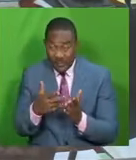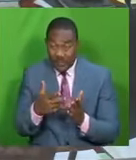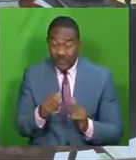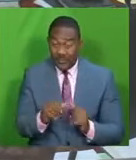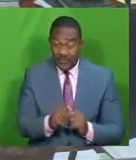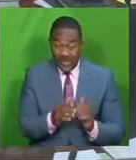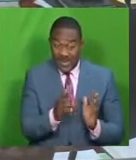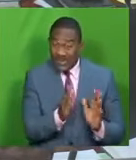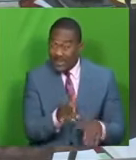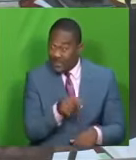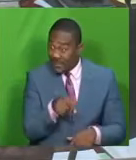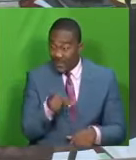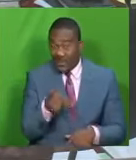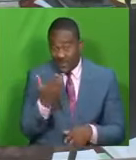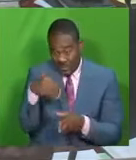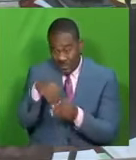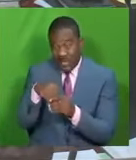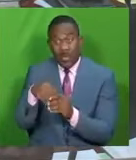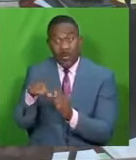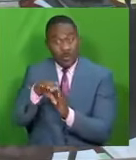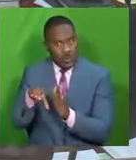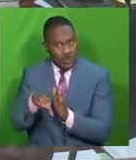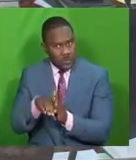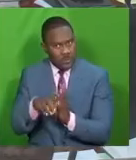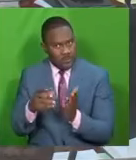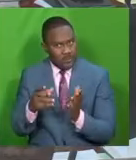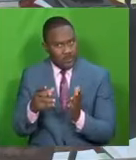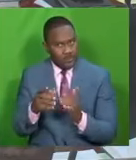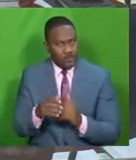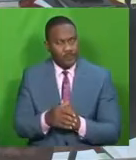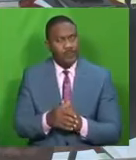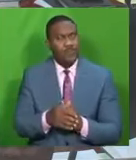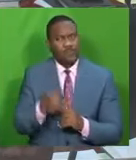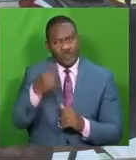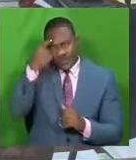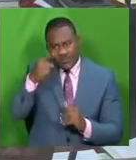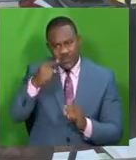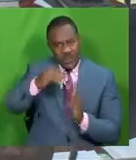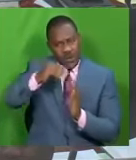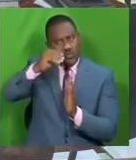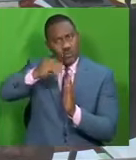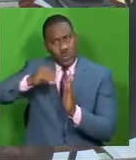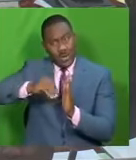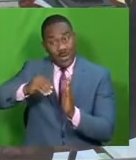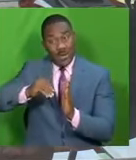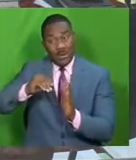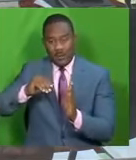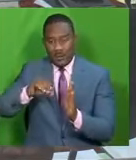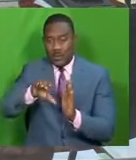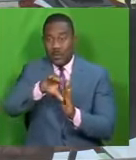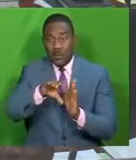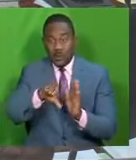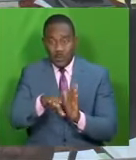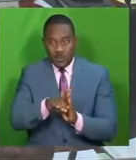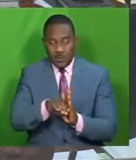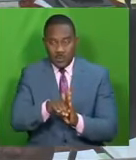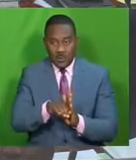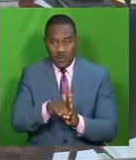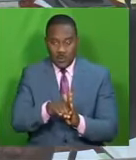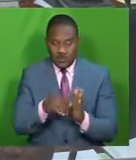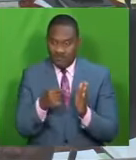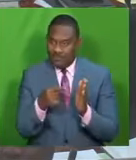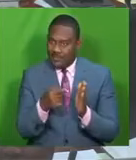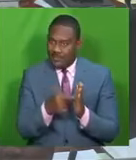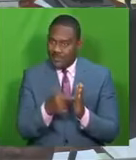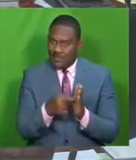otherwise provided in this Constitution, and usually in the drafting of national constitutions, Mr. Speaker, because a constitution is not